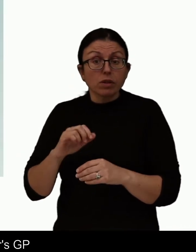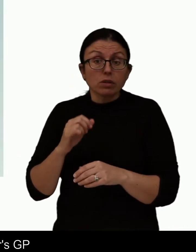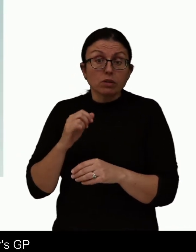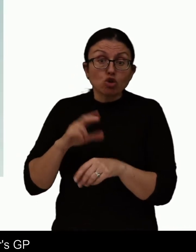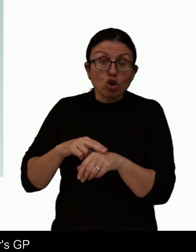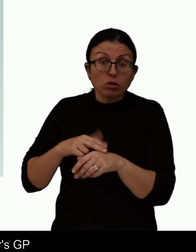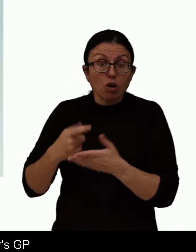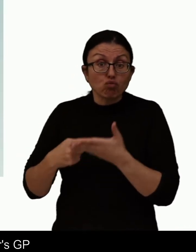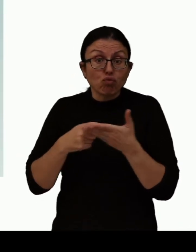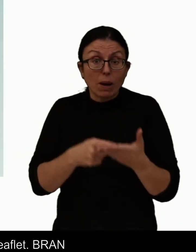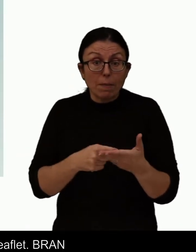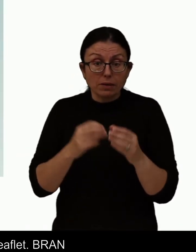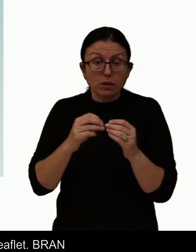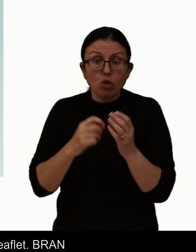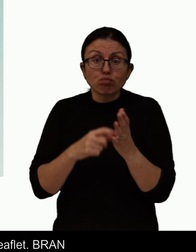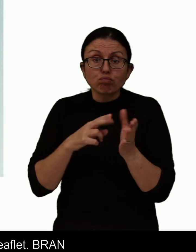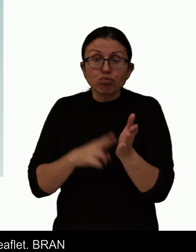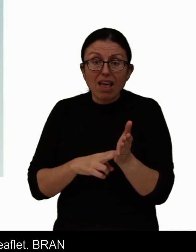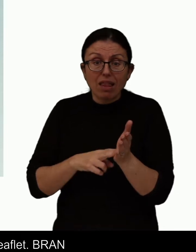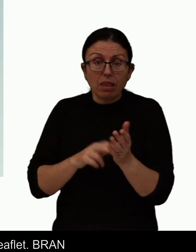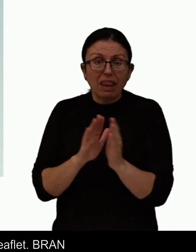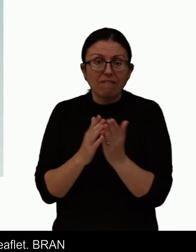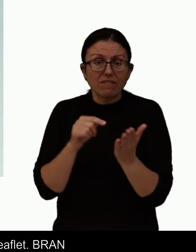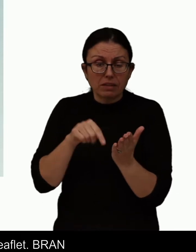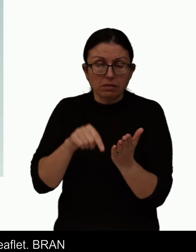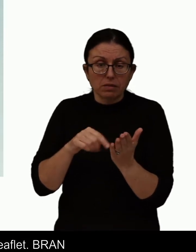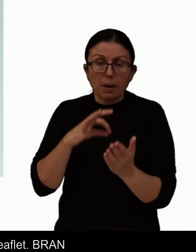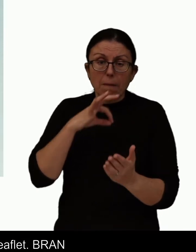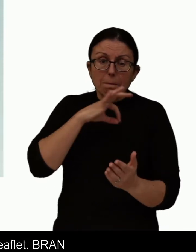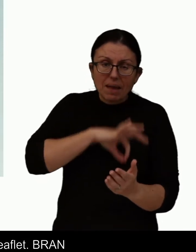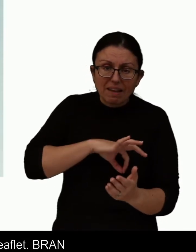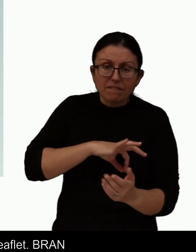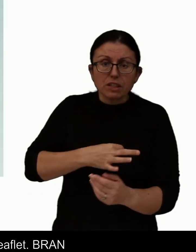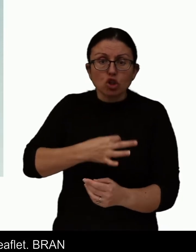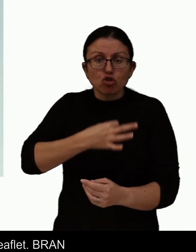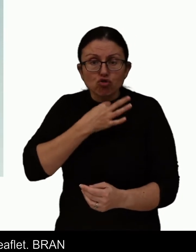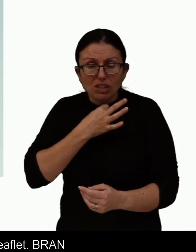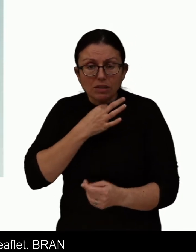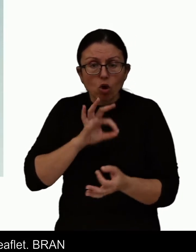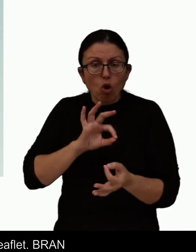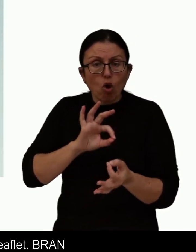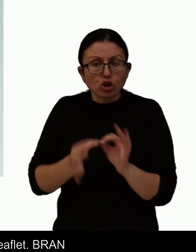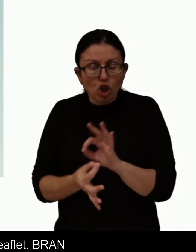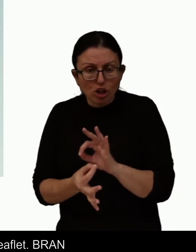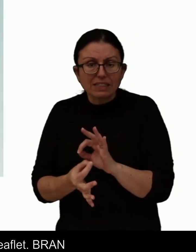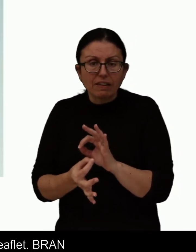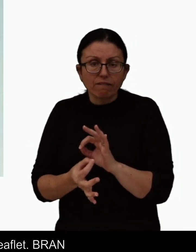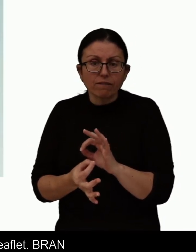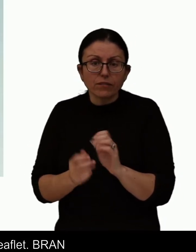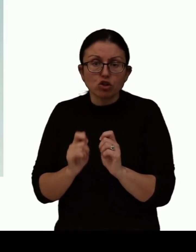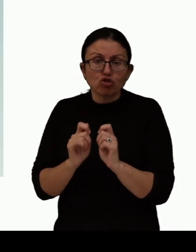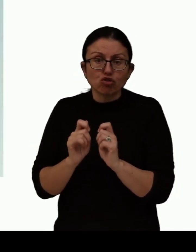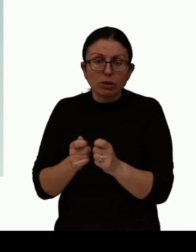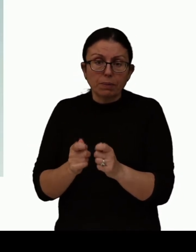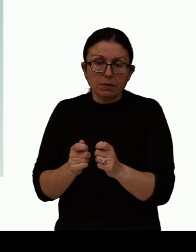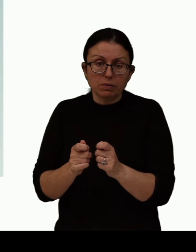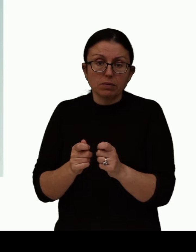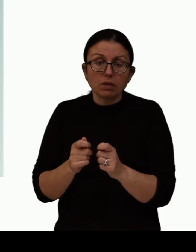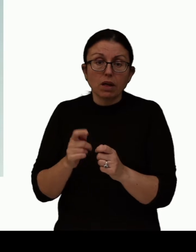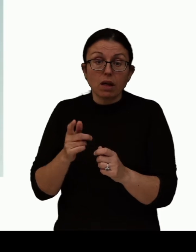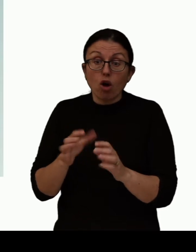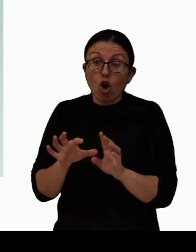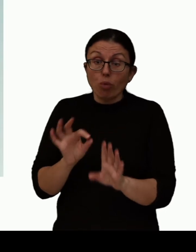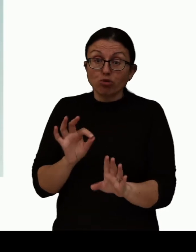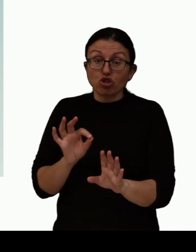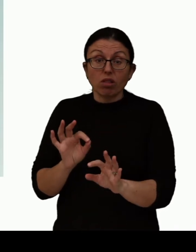the BRAN framework. Peter, have a look at this BRAN leaflet. BRAN is short for the benefits, risks, and alternatives of treatment, and the option